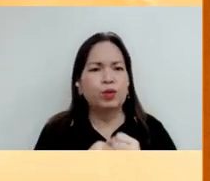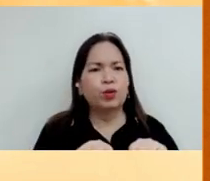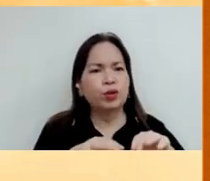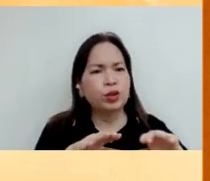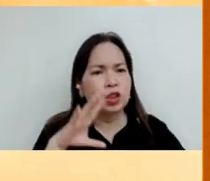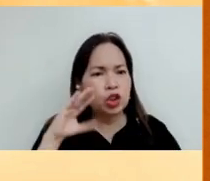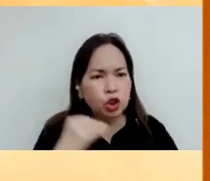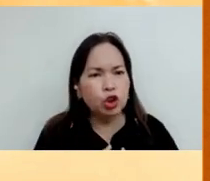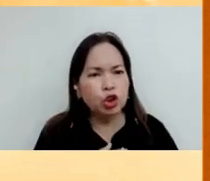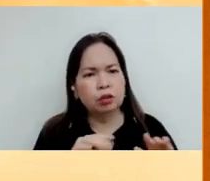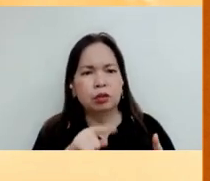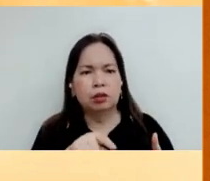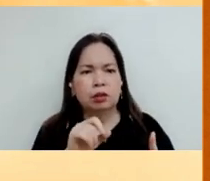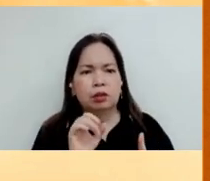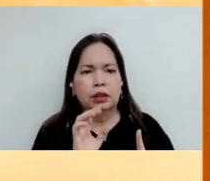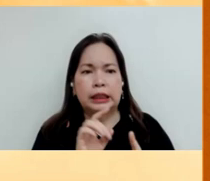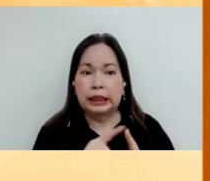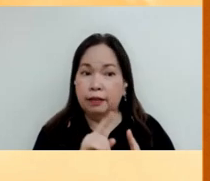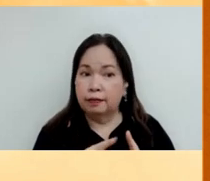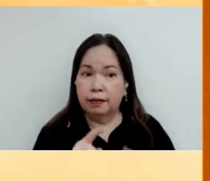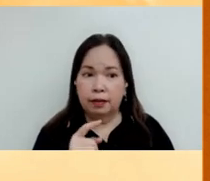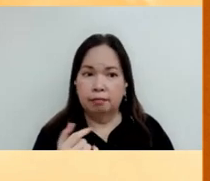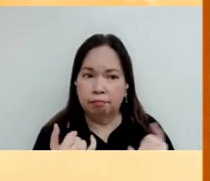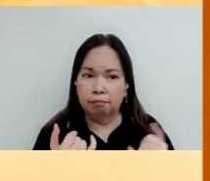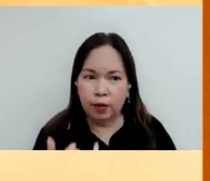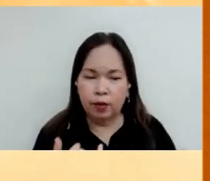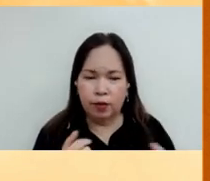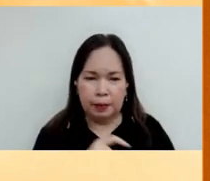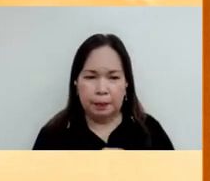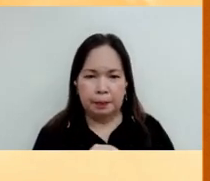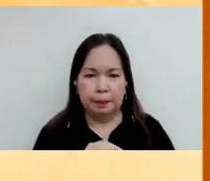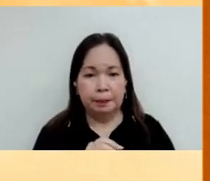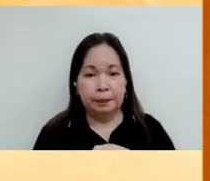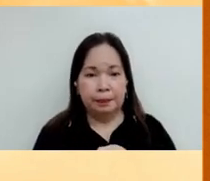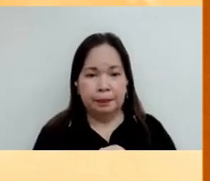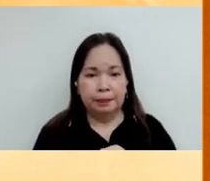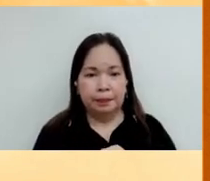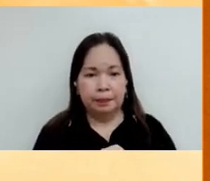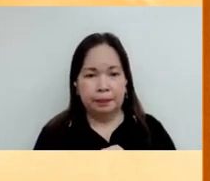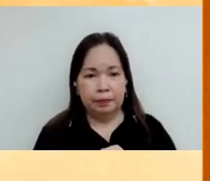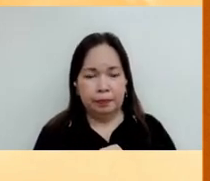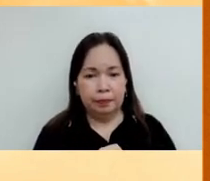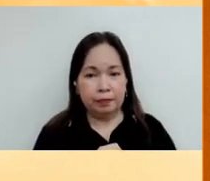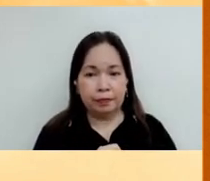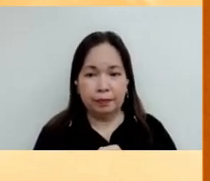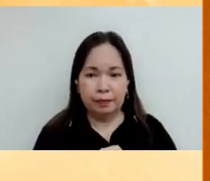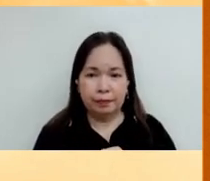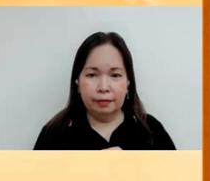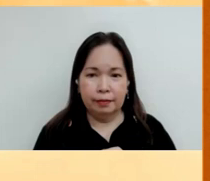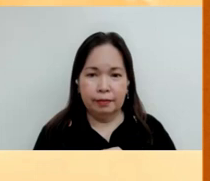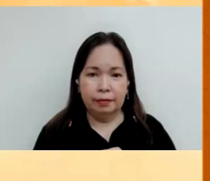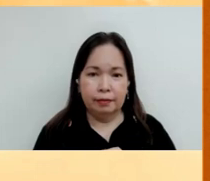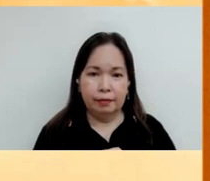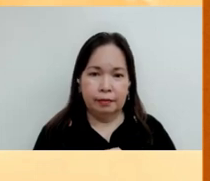in the situation now, right? It's not a realistic